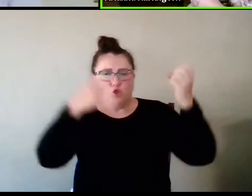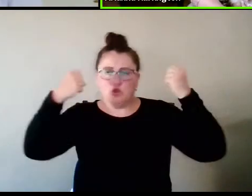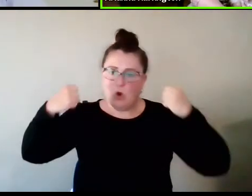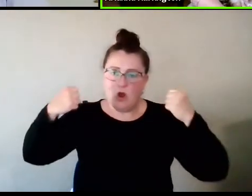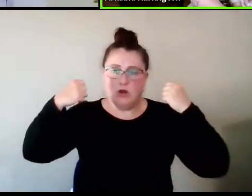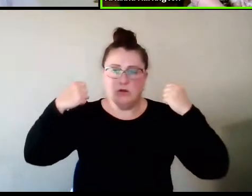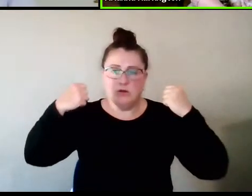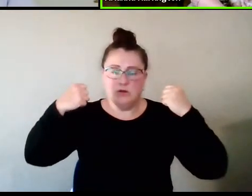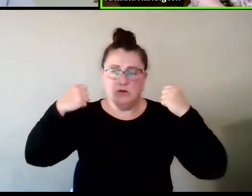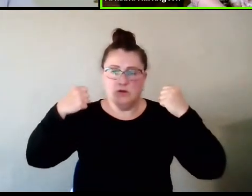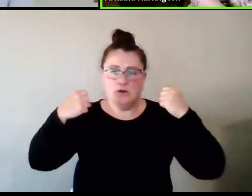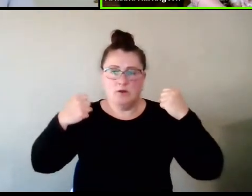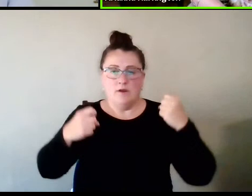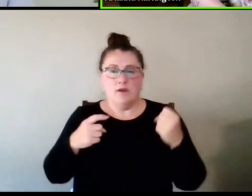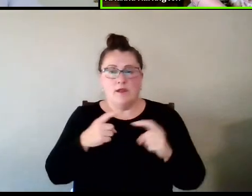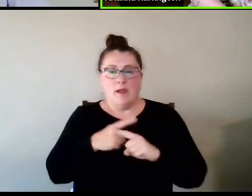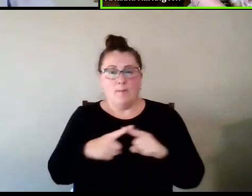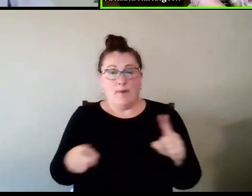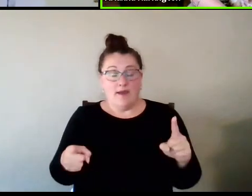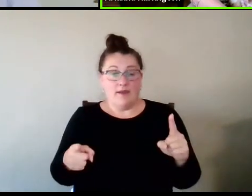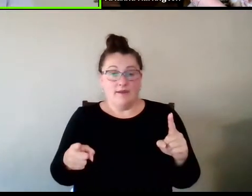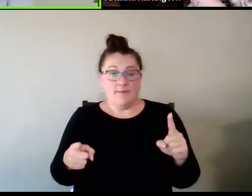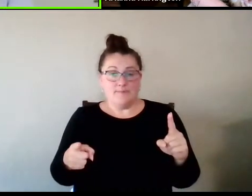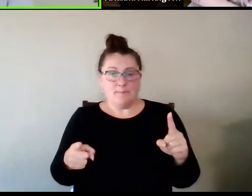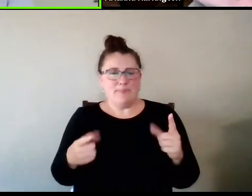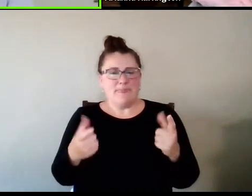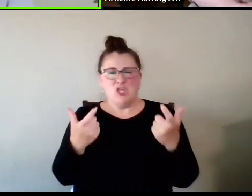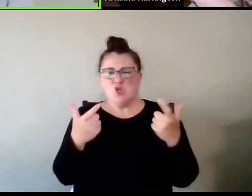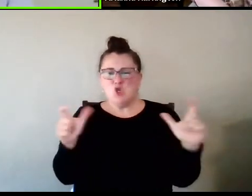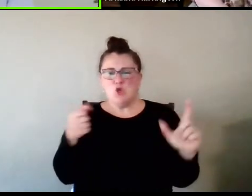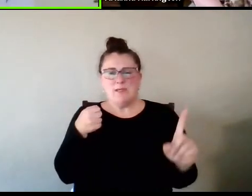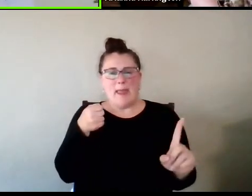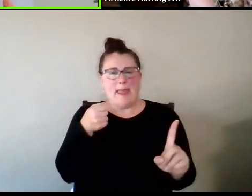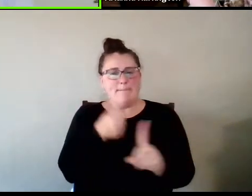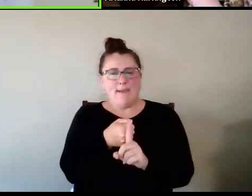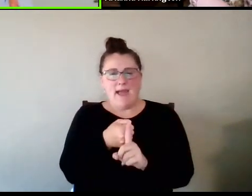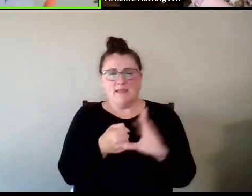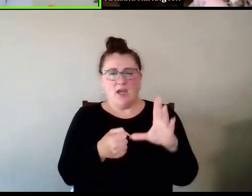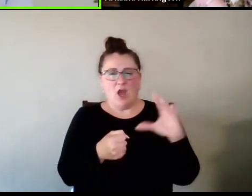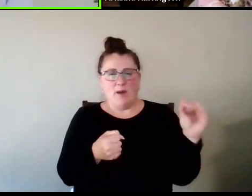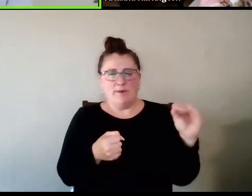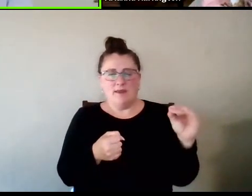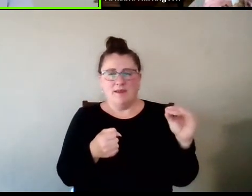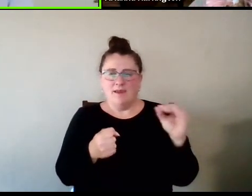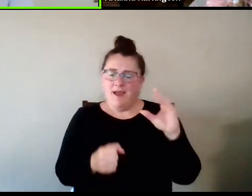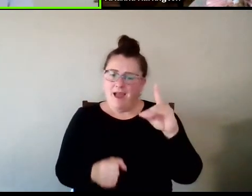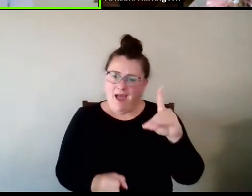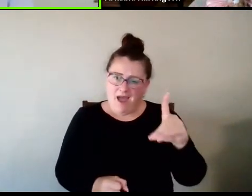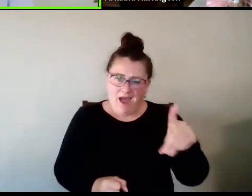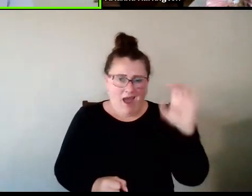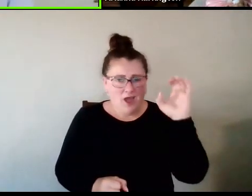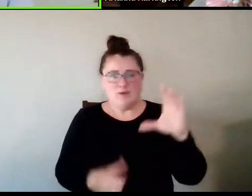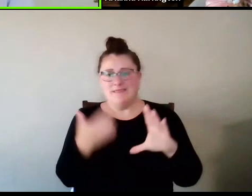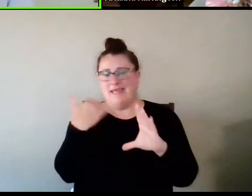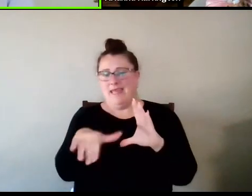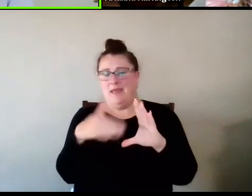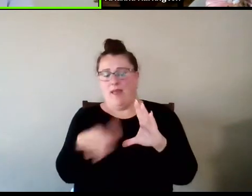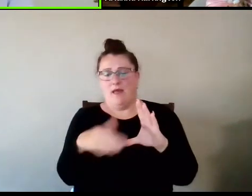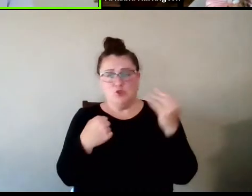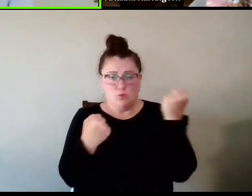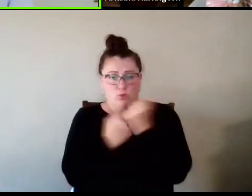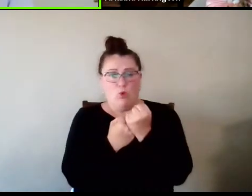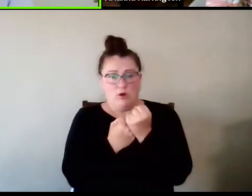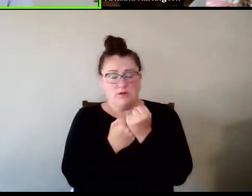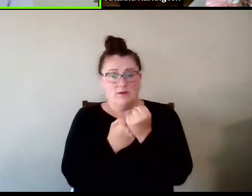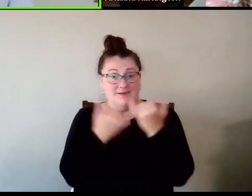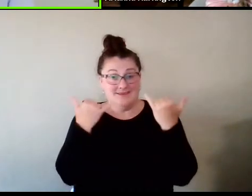Yeah. This had a sea change. This had a huge impact on the company. She received hundreds of emails because all